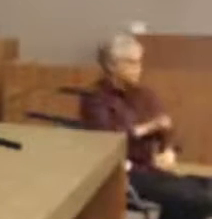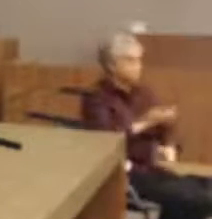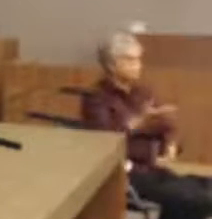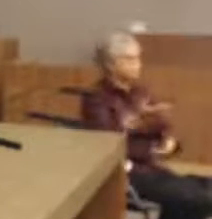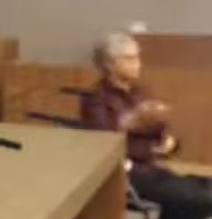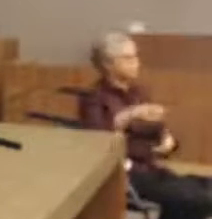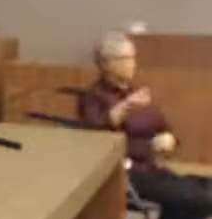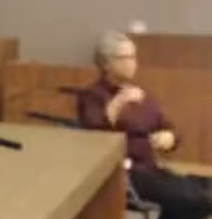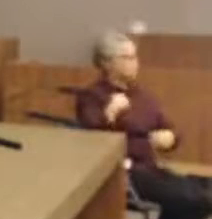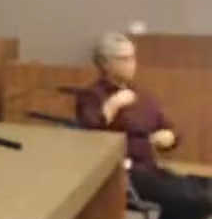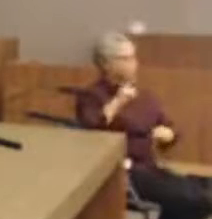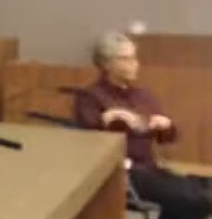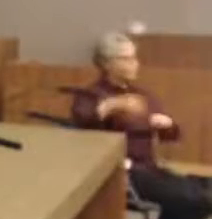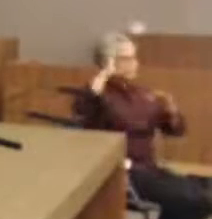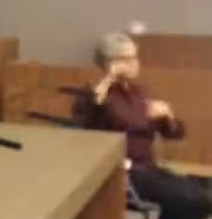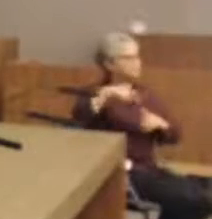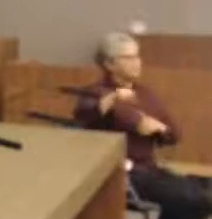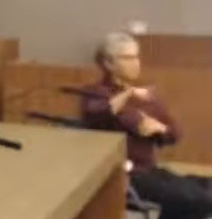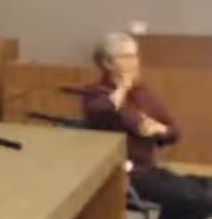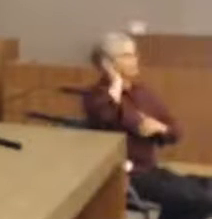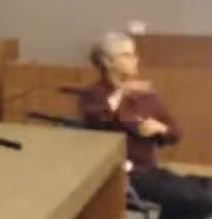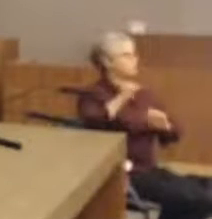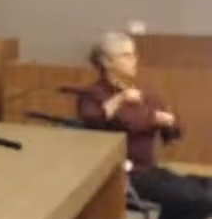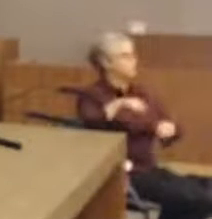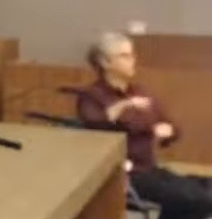and accurately, otherwise it didn't happen either, right?